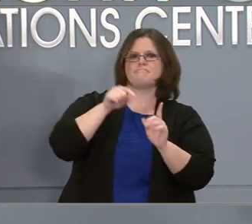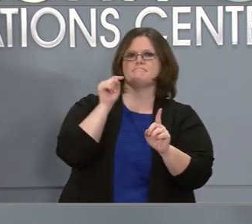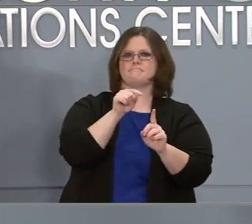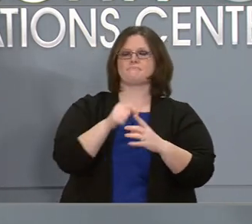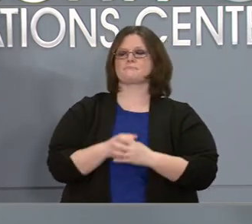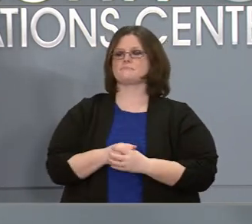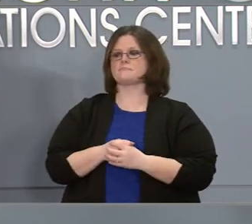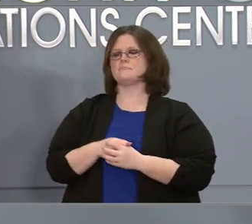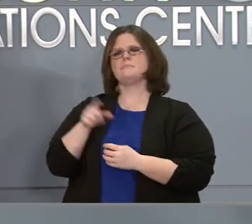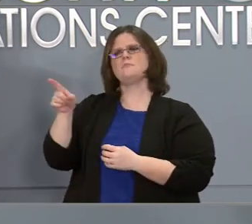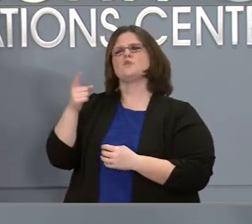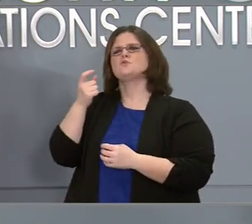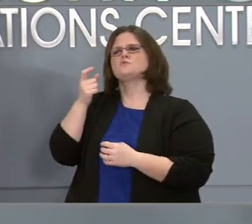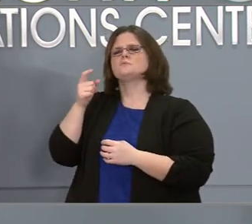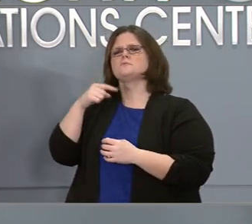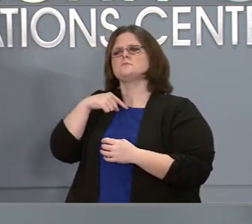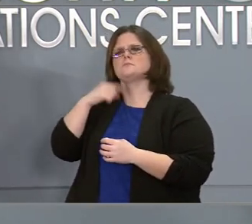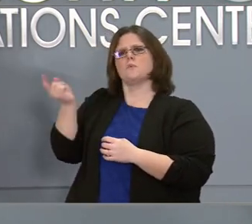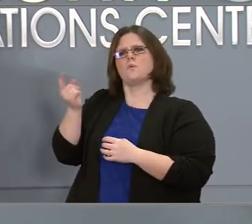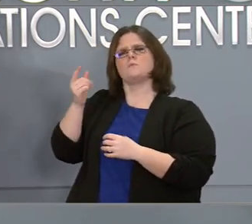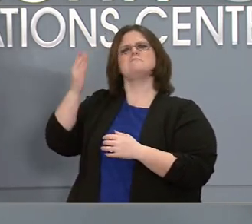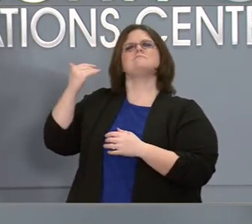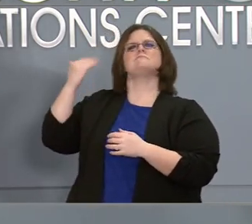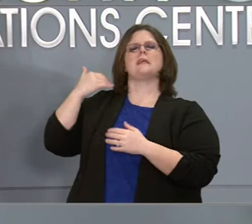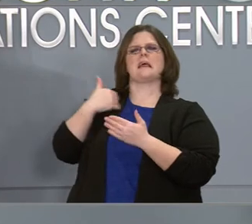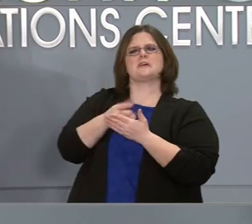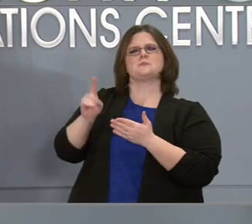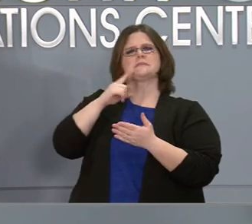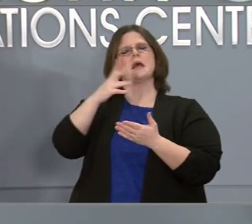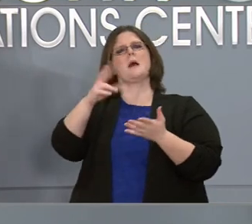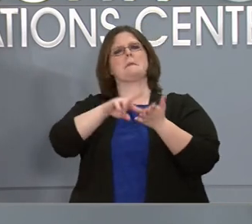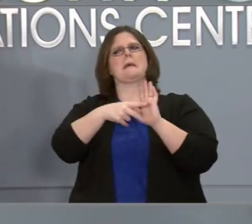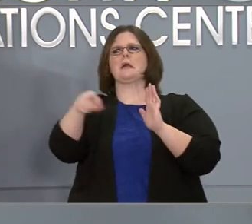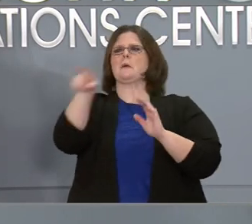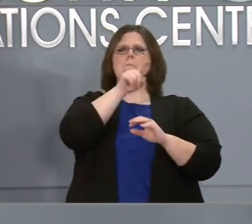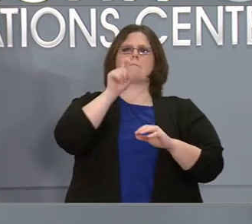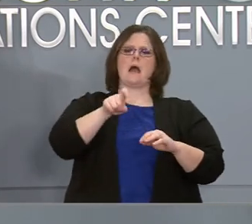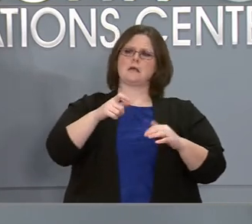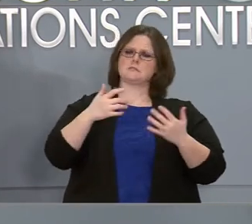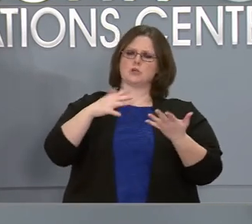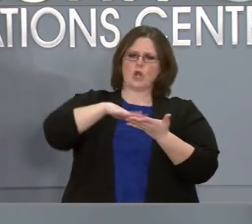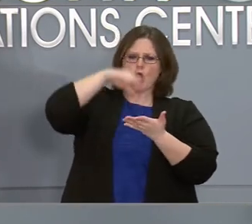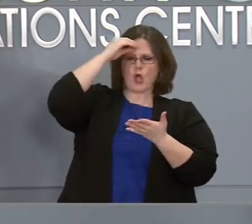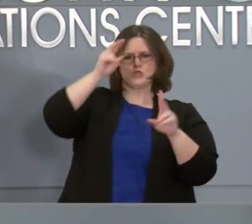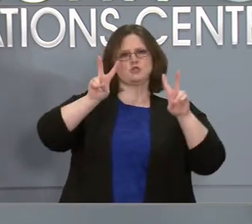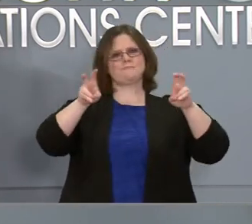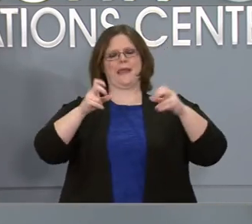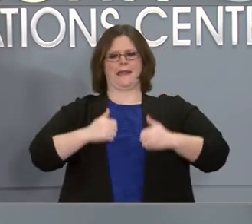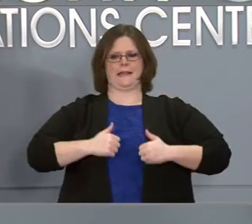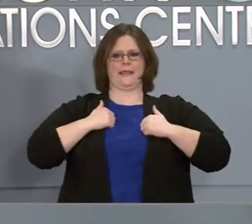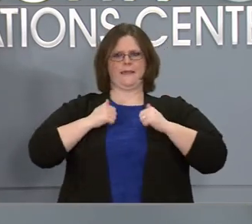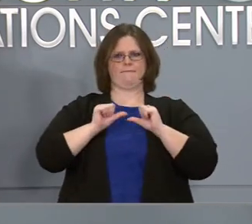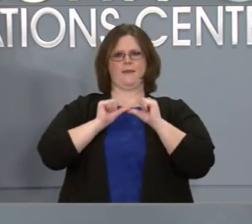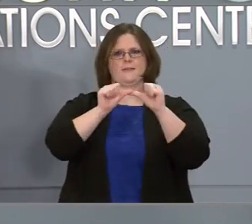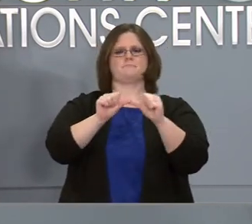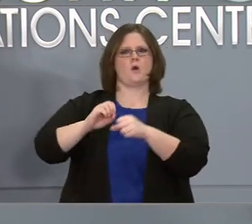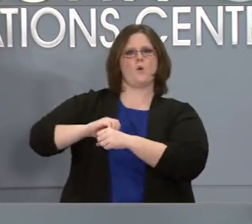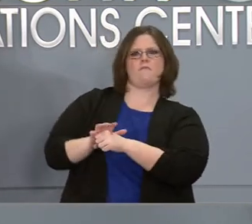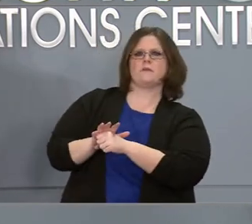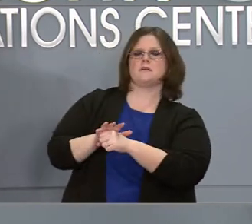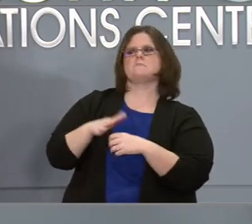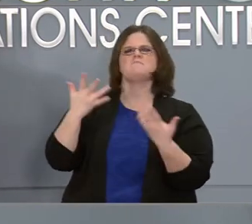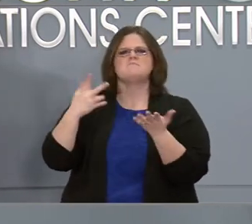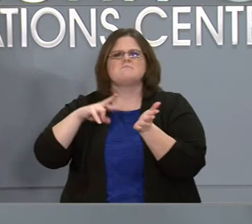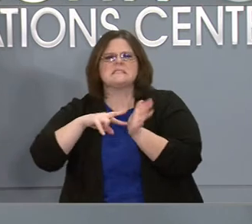called for people, we have to learn how to live with this virus. What does living with this virus look like? Well, we know that a